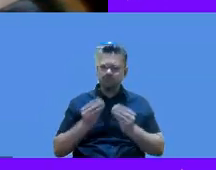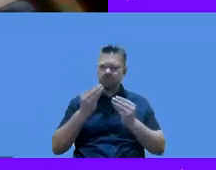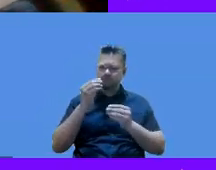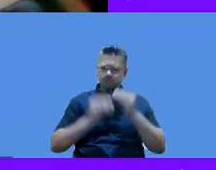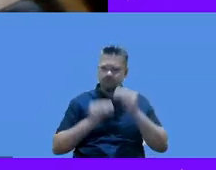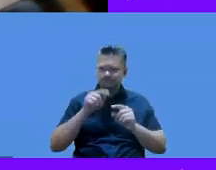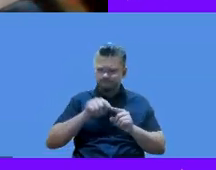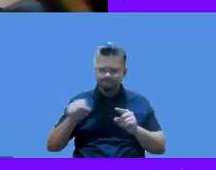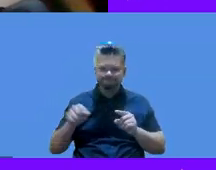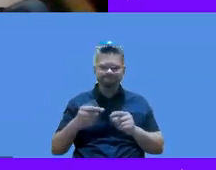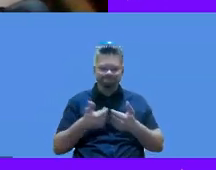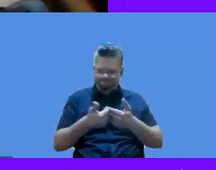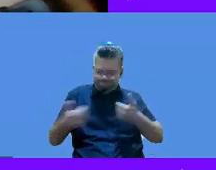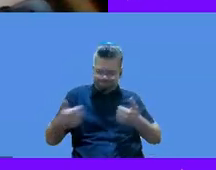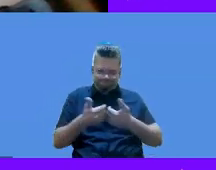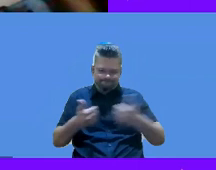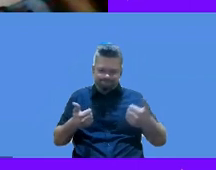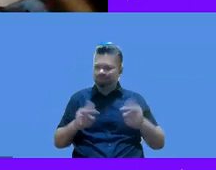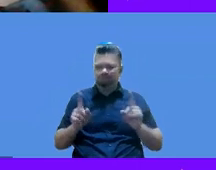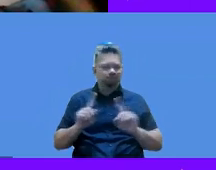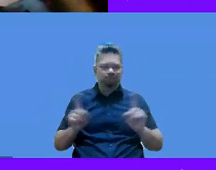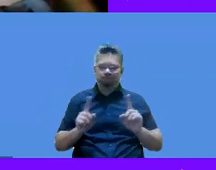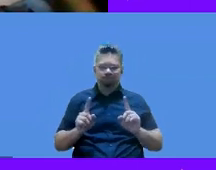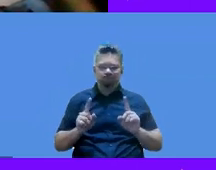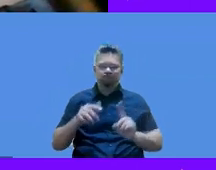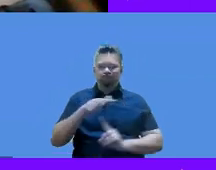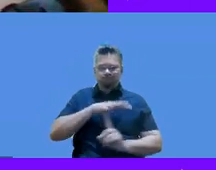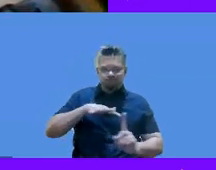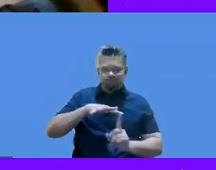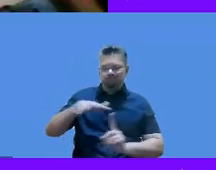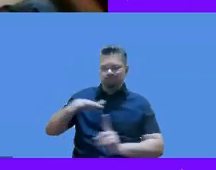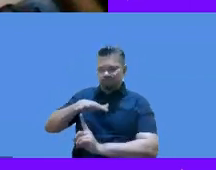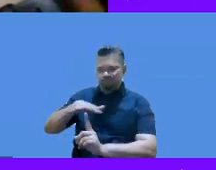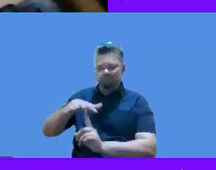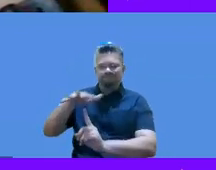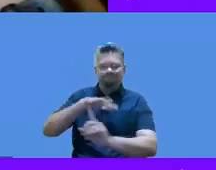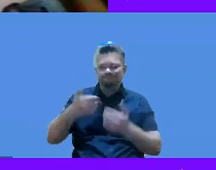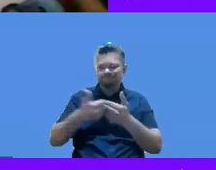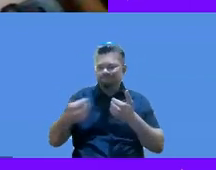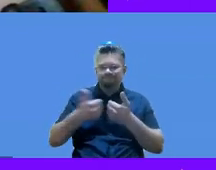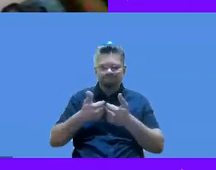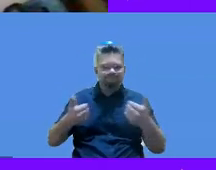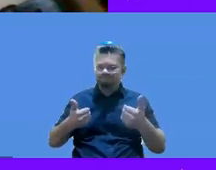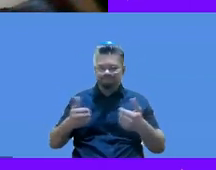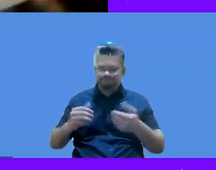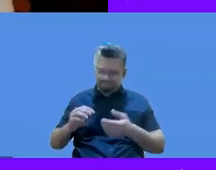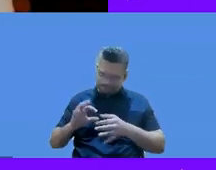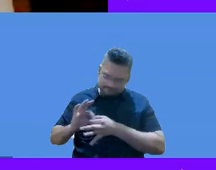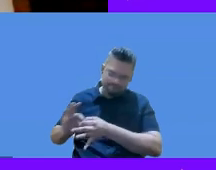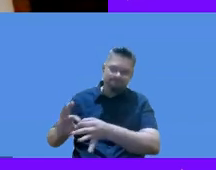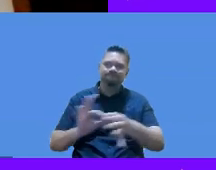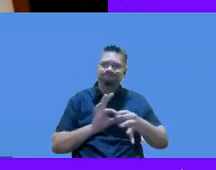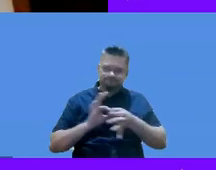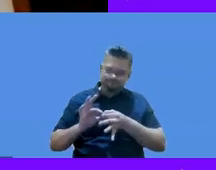nature. Without investment in and prioritization of this population group, we cannot hope to achieve the SDGs. I believe